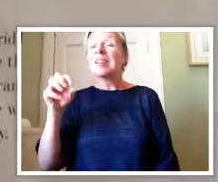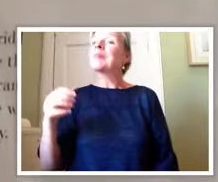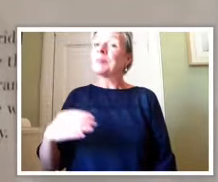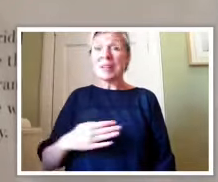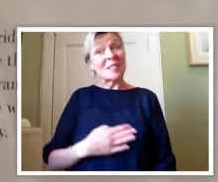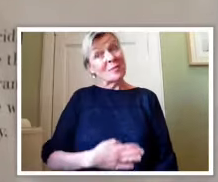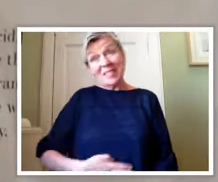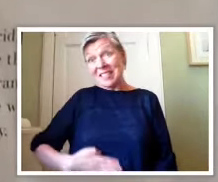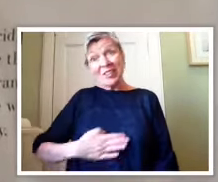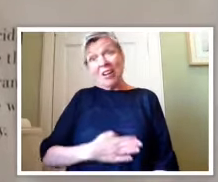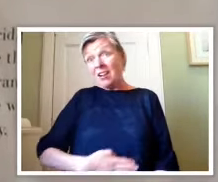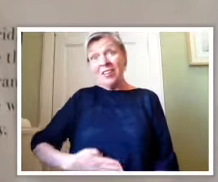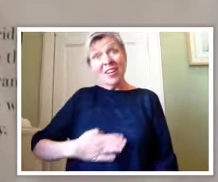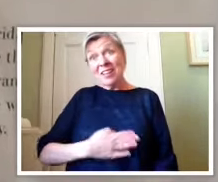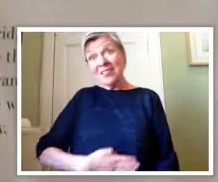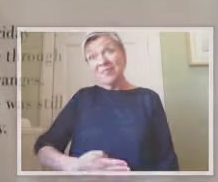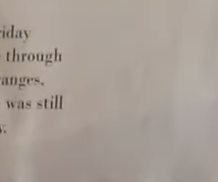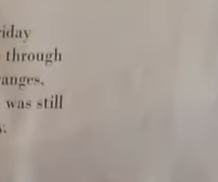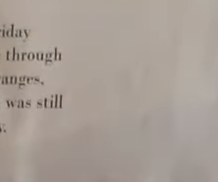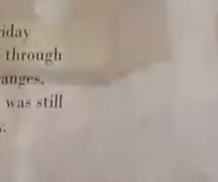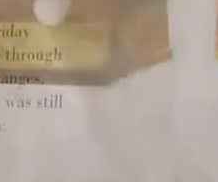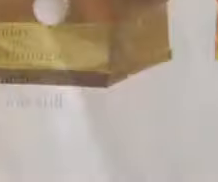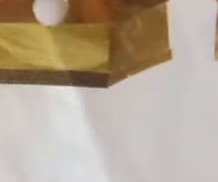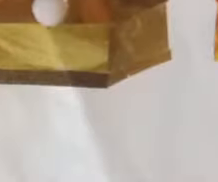but he was still hungry.